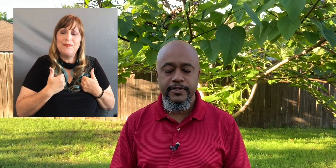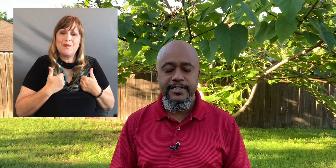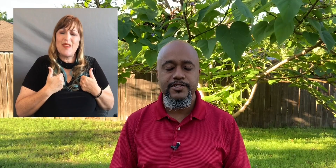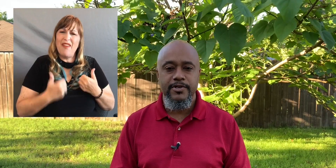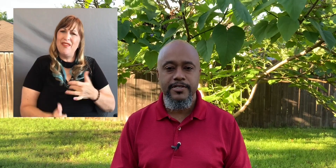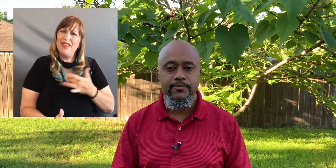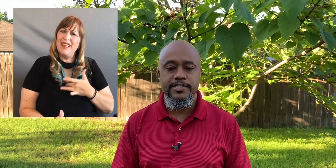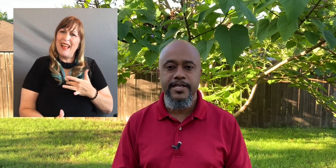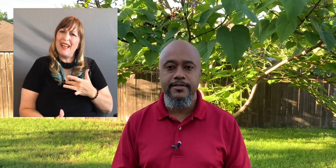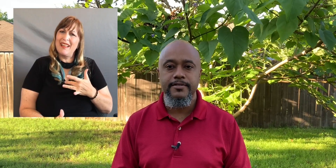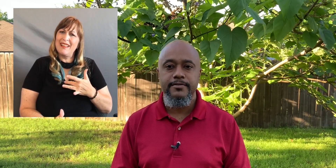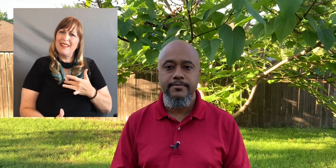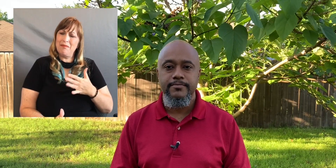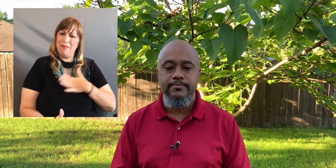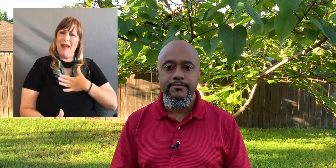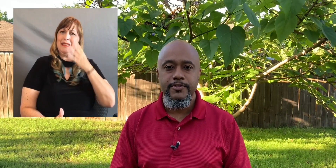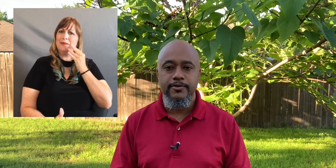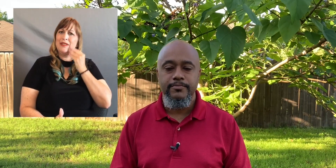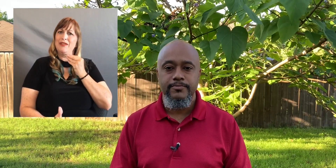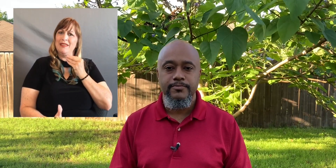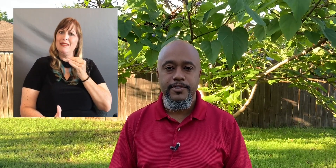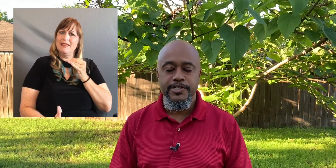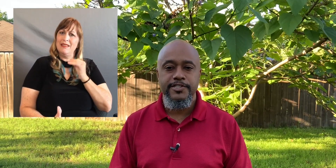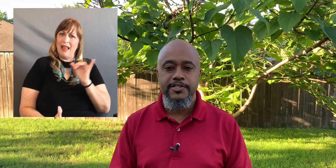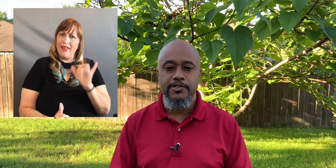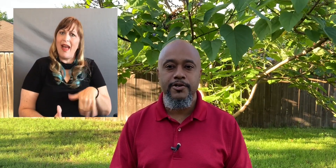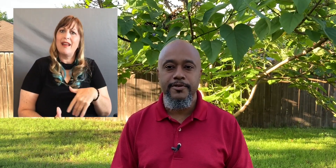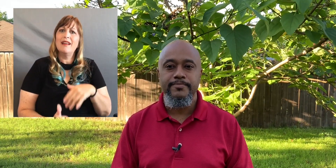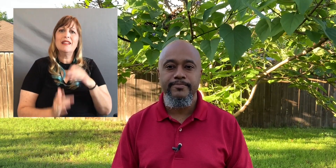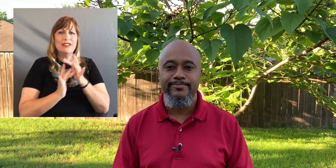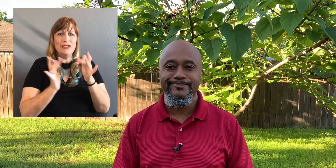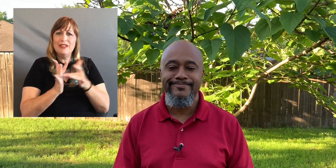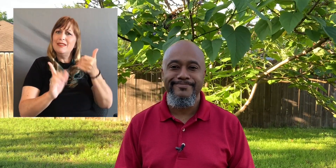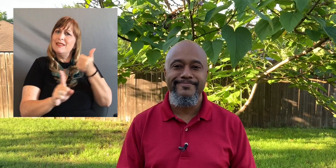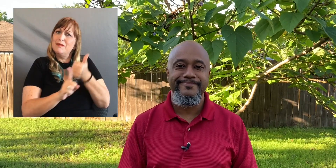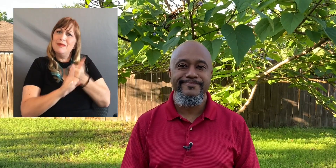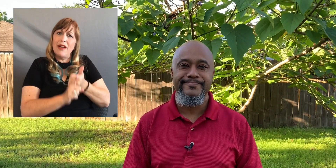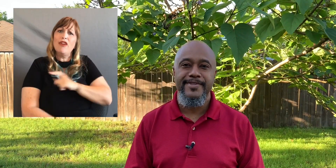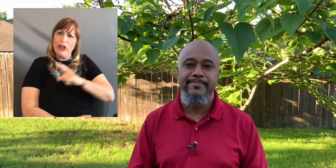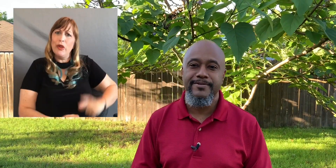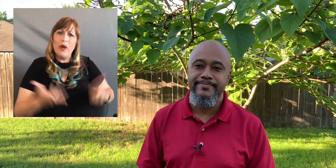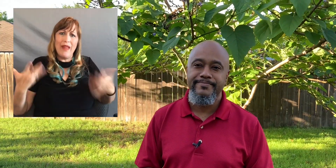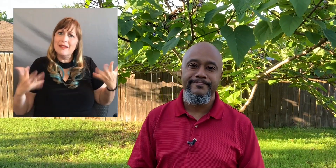So I feel like that's where I stand, you know. Jesus is Lord.